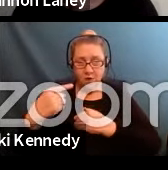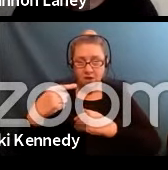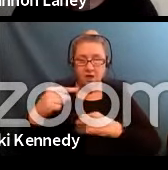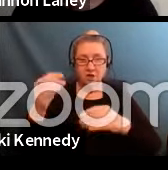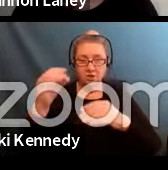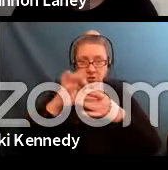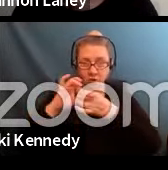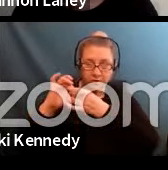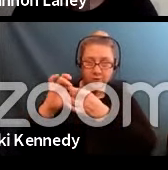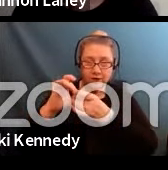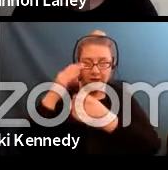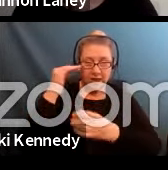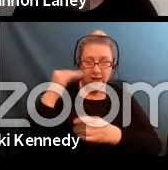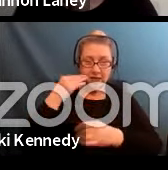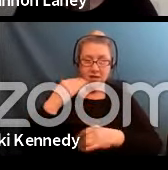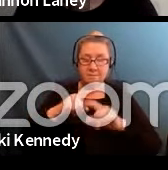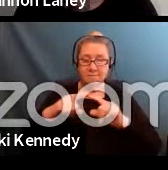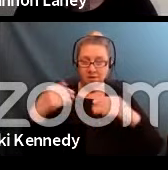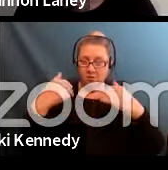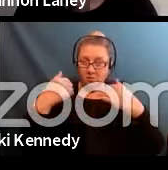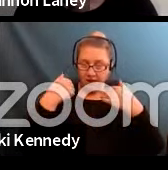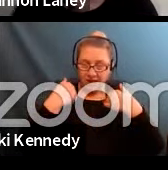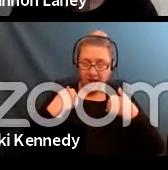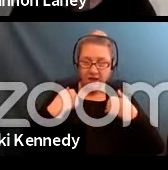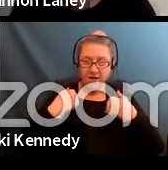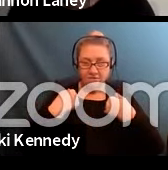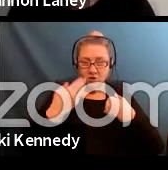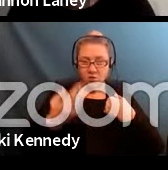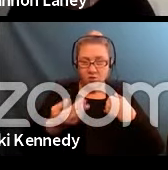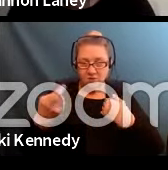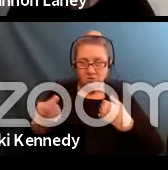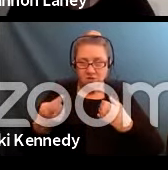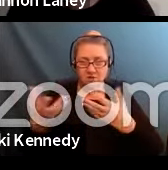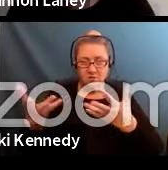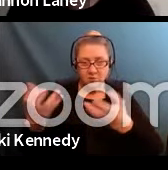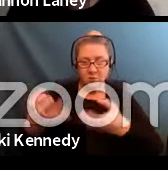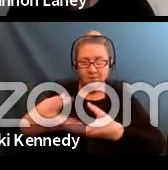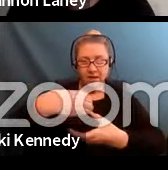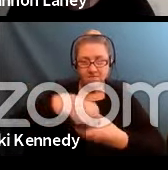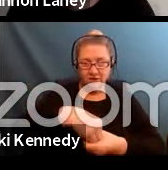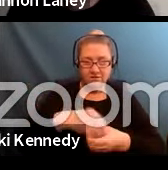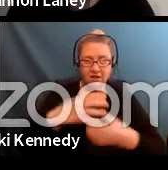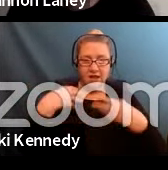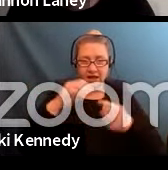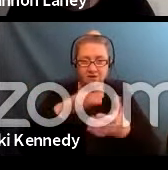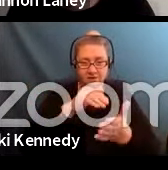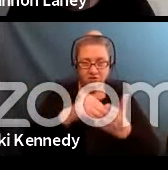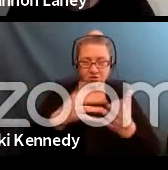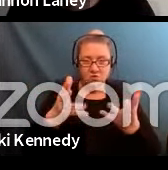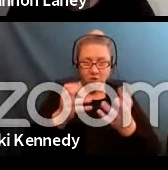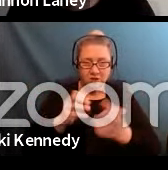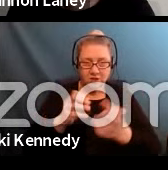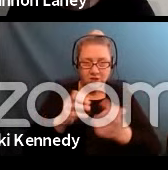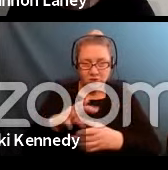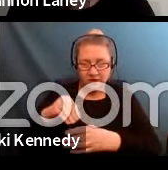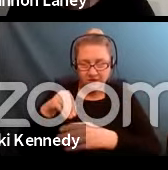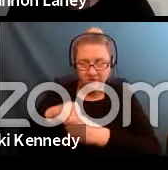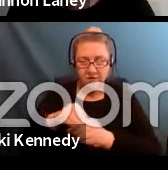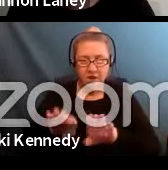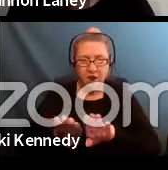need the resources and we need to be brought into the conversation. So really looking forward to it. The health centers really want to lean in and our doors are